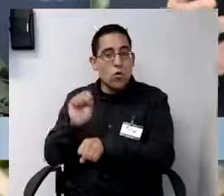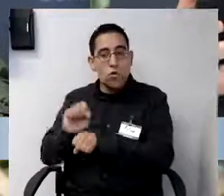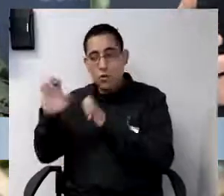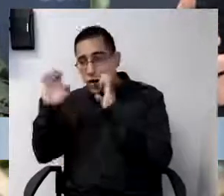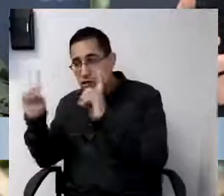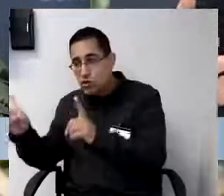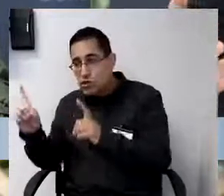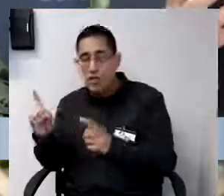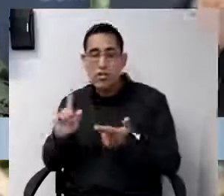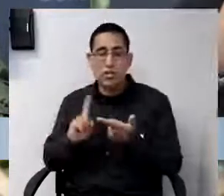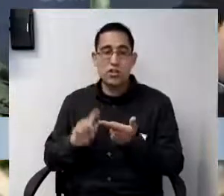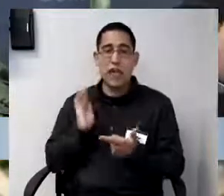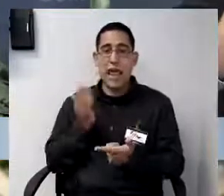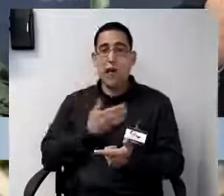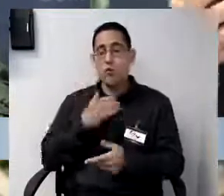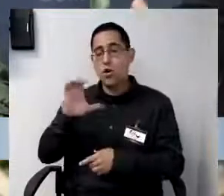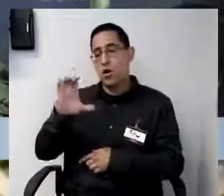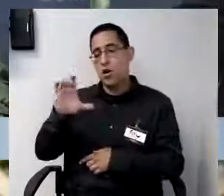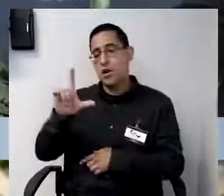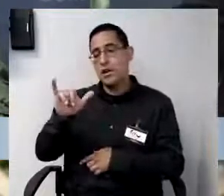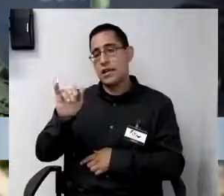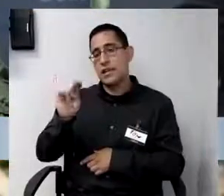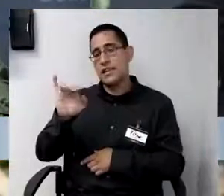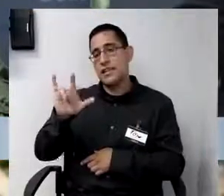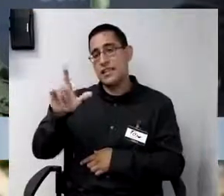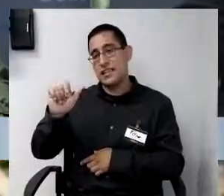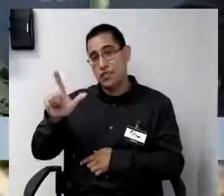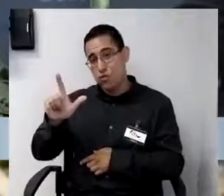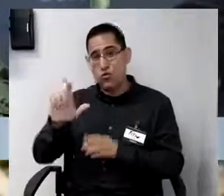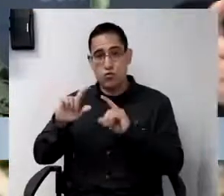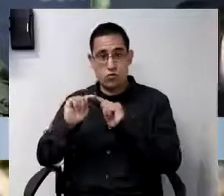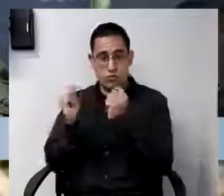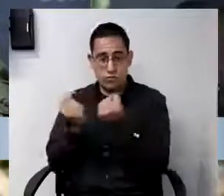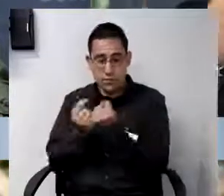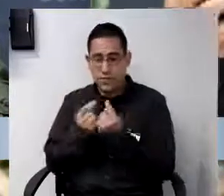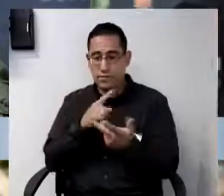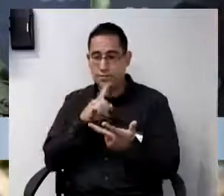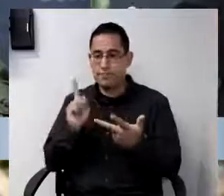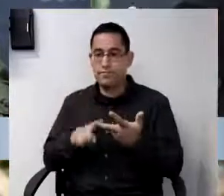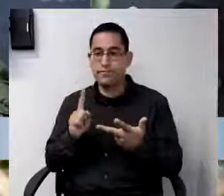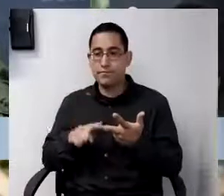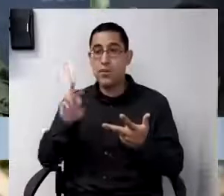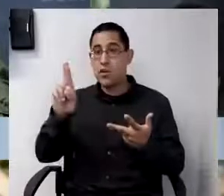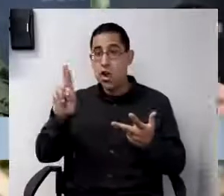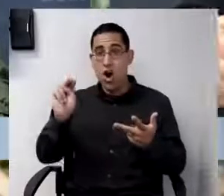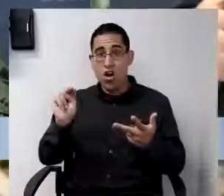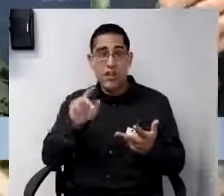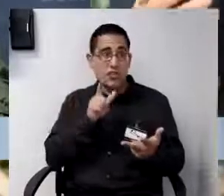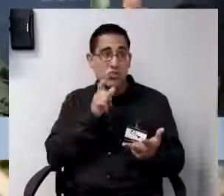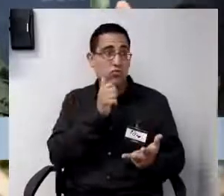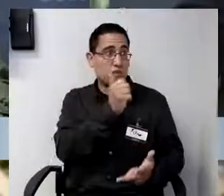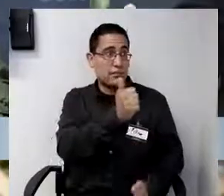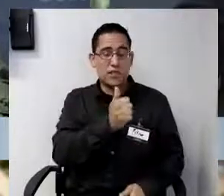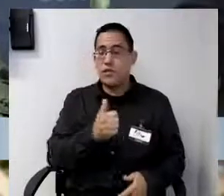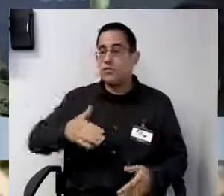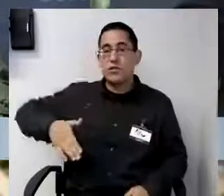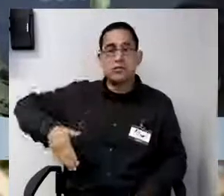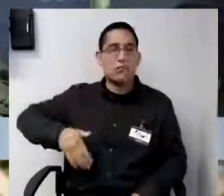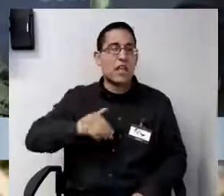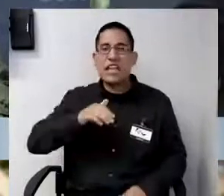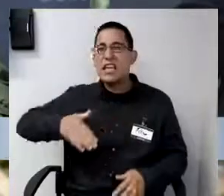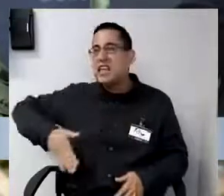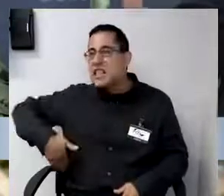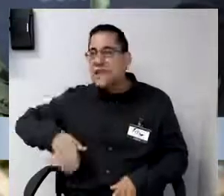clinical documentation team. They're RNs, but they haven't been at the bedside for a while. Yeah. We're pulling them in. We're putting them literally a crash